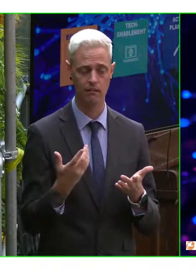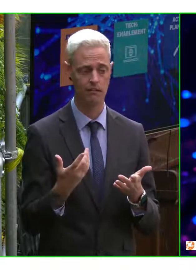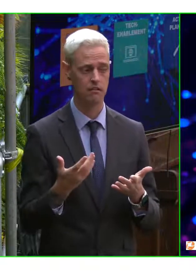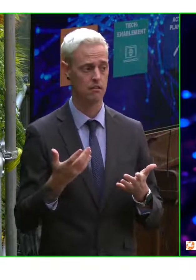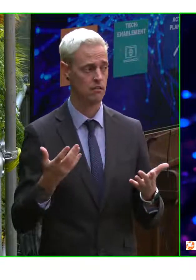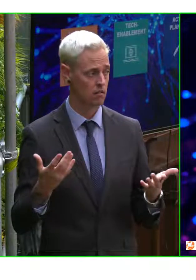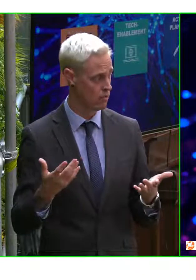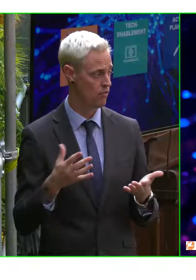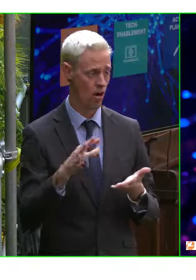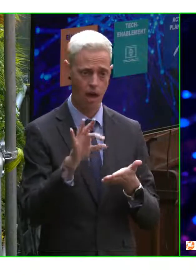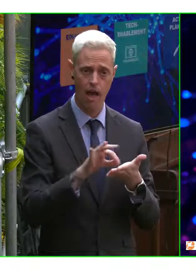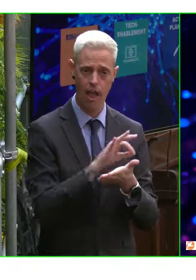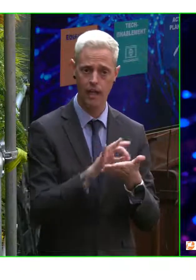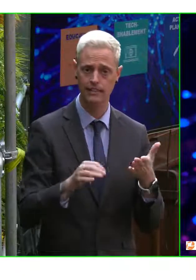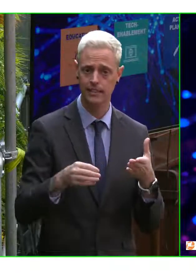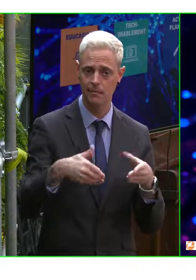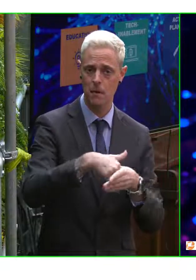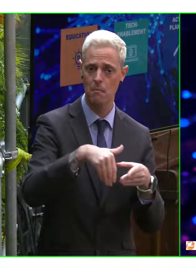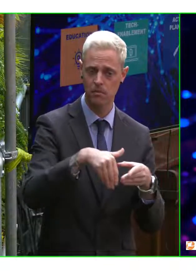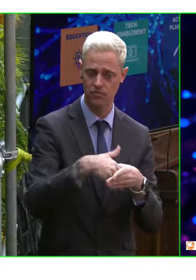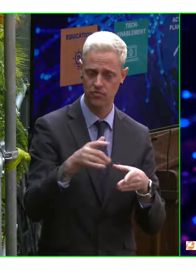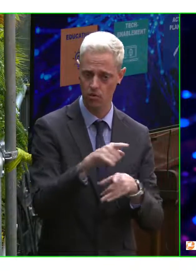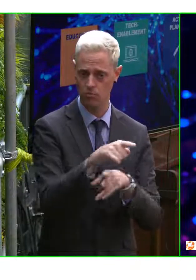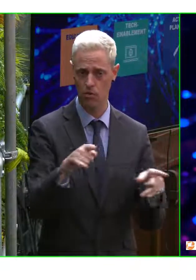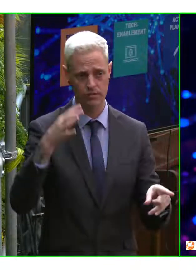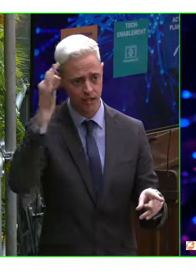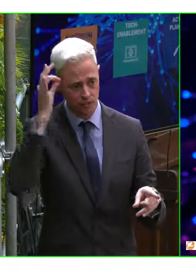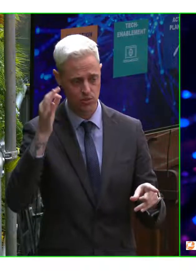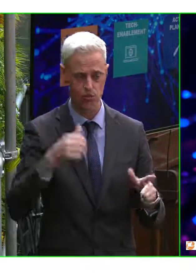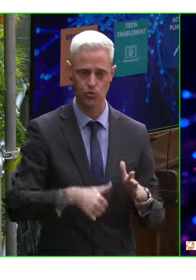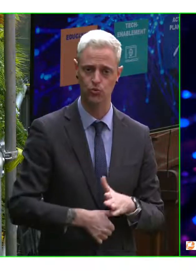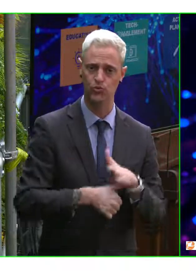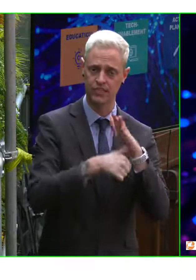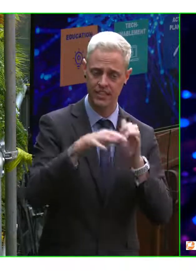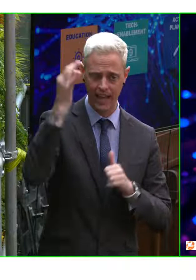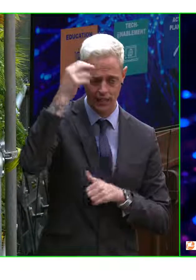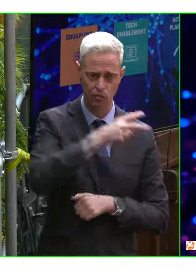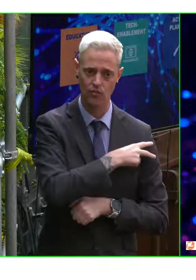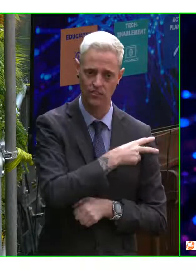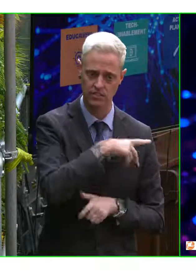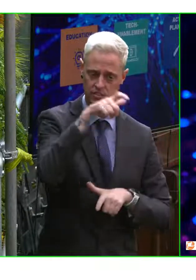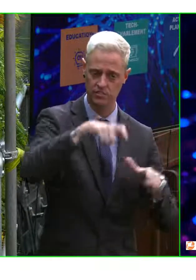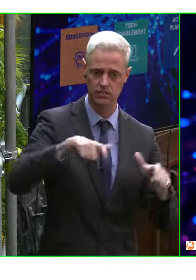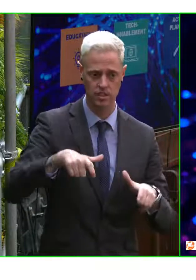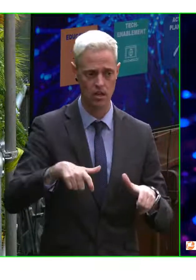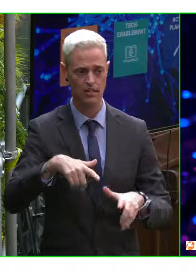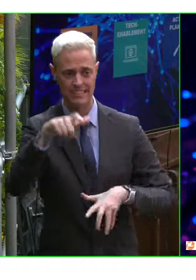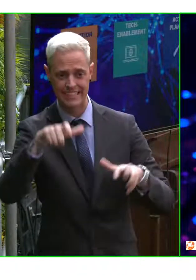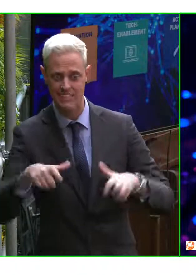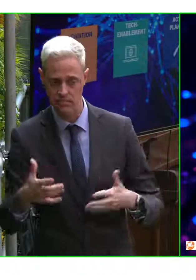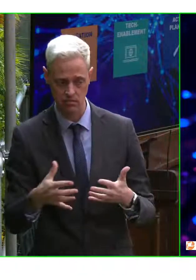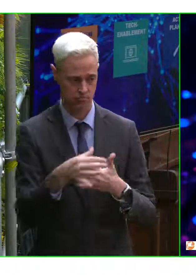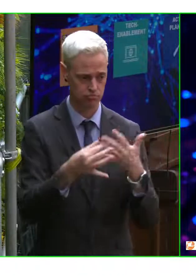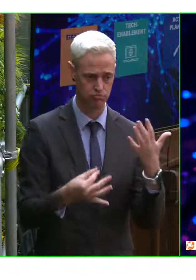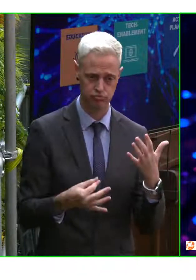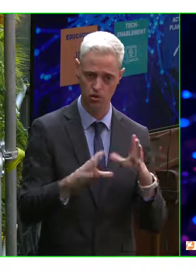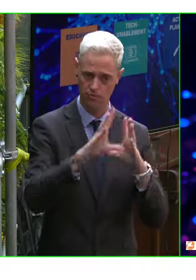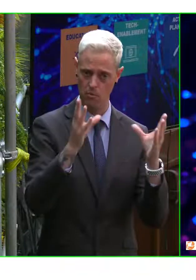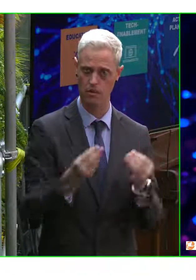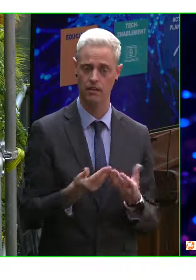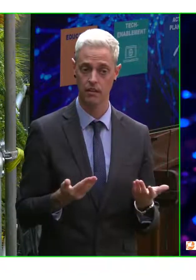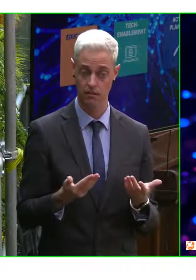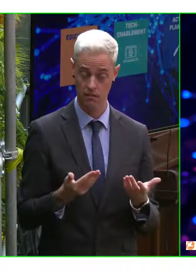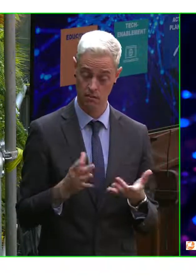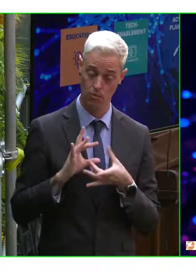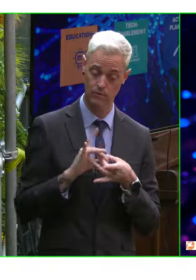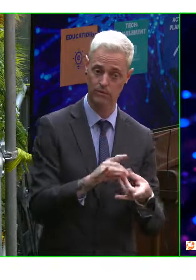elected members in councils, looking at senior council officers, looking at businesses in regions and citizens. We're very privileged to be rolling this out at the